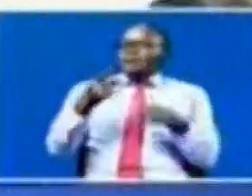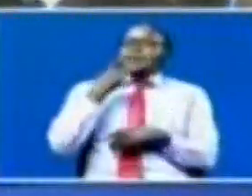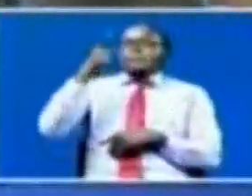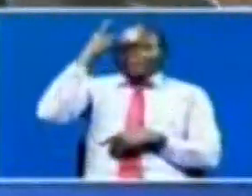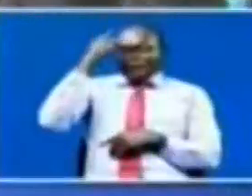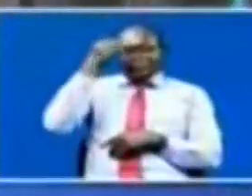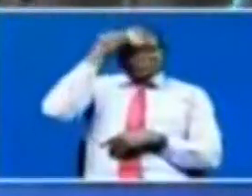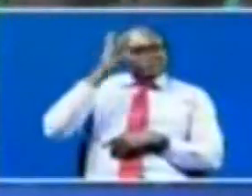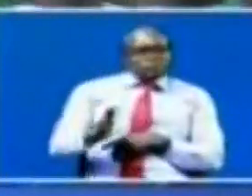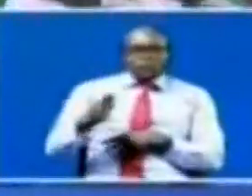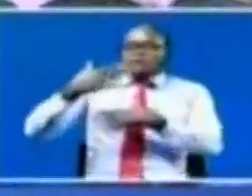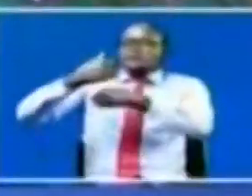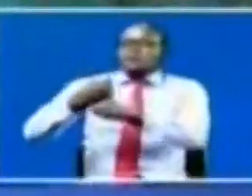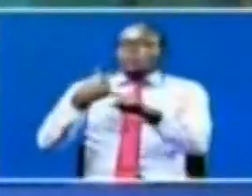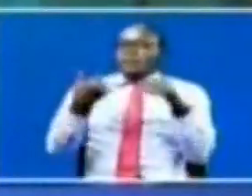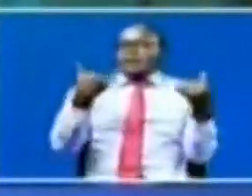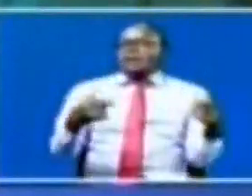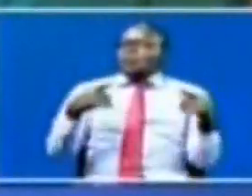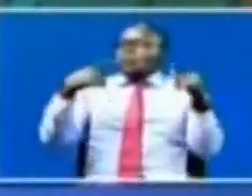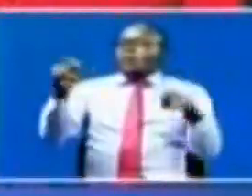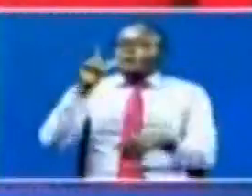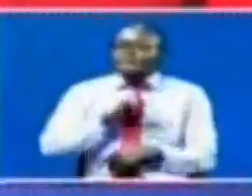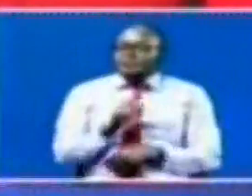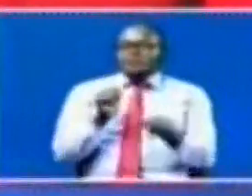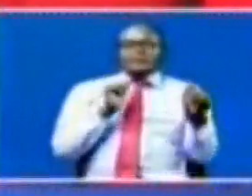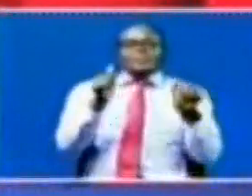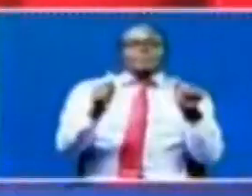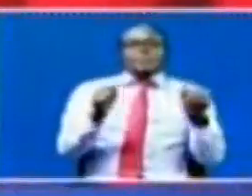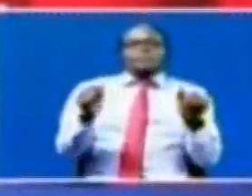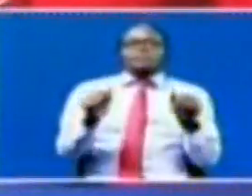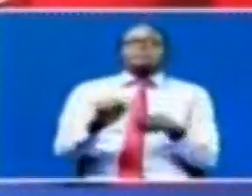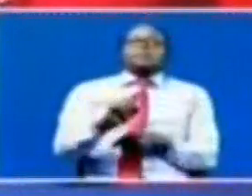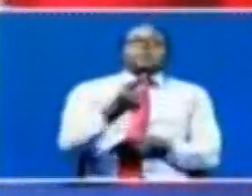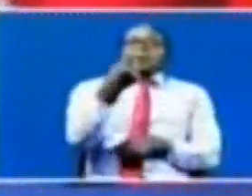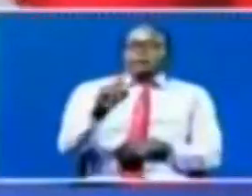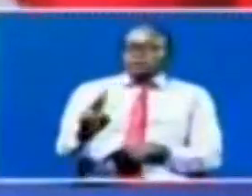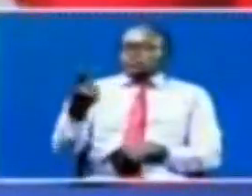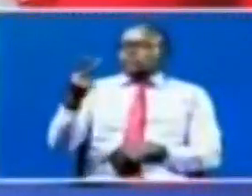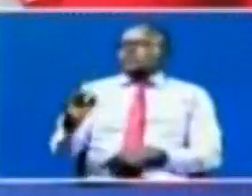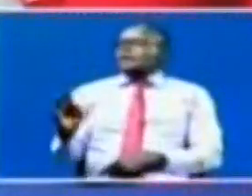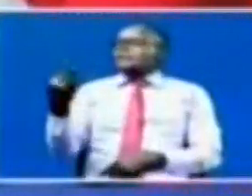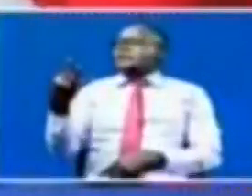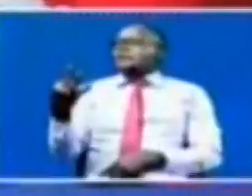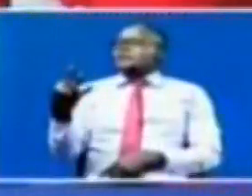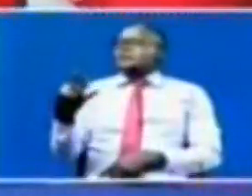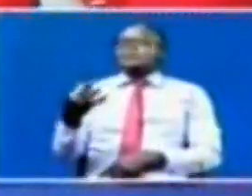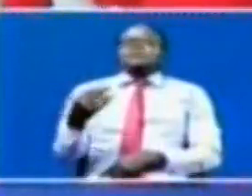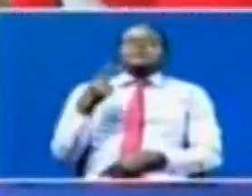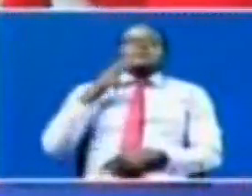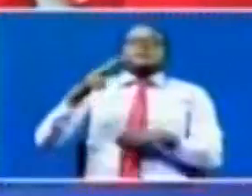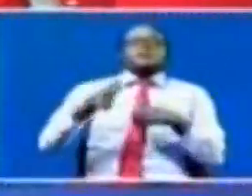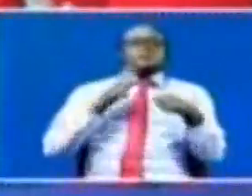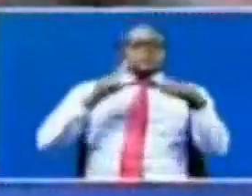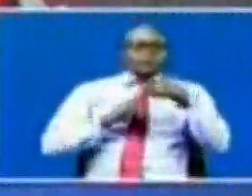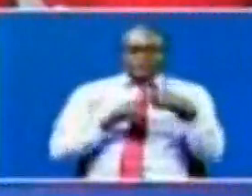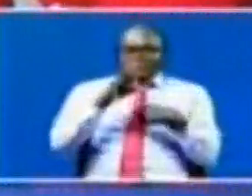and stakeholders. But now Amina says the piloting in grades 1, 2 and 3 in some 735 schools will